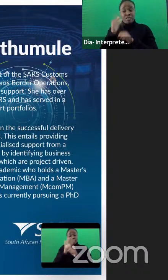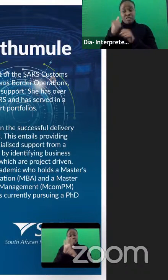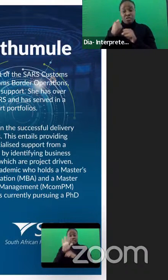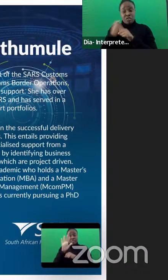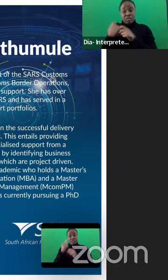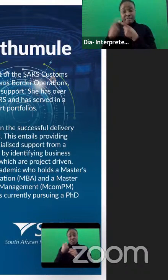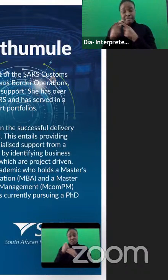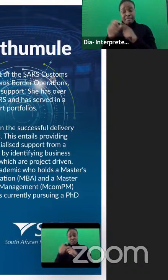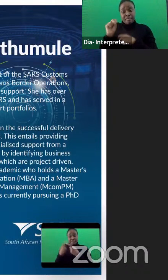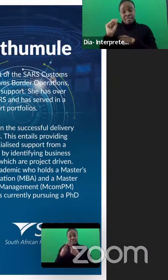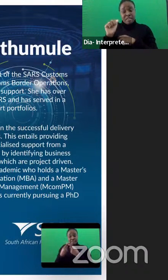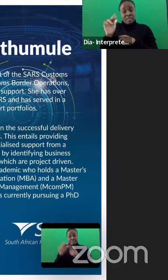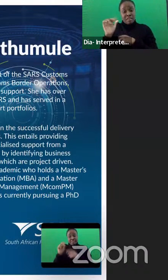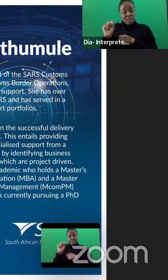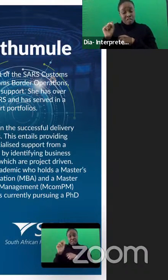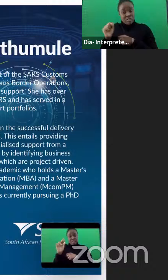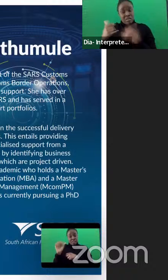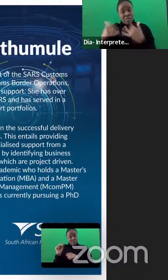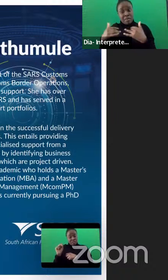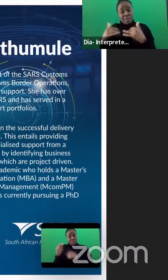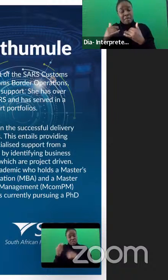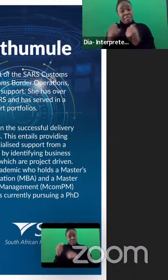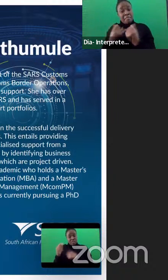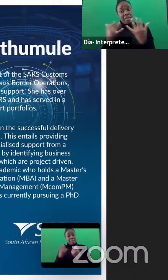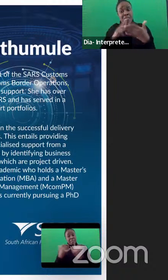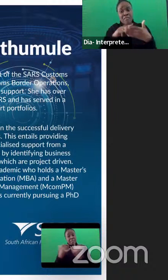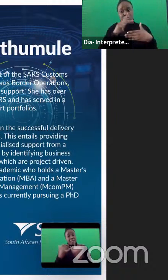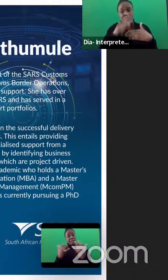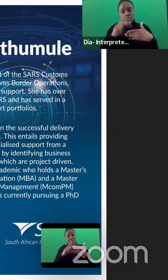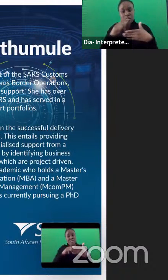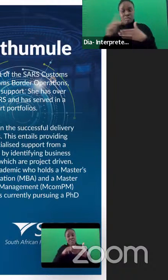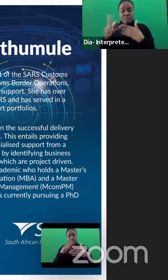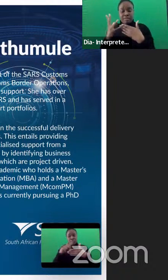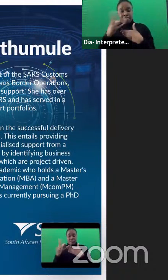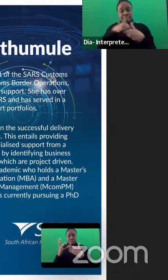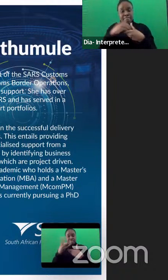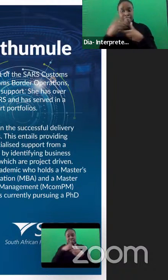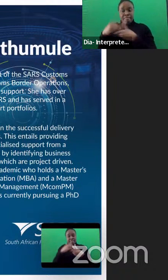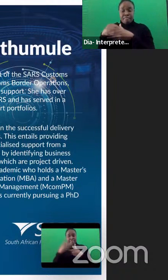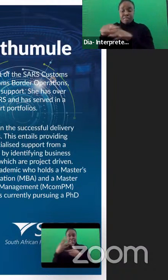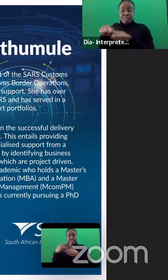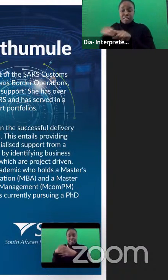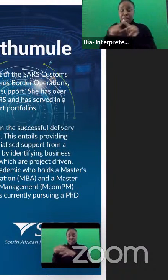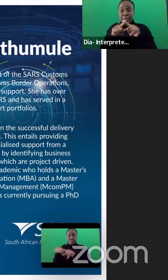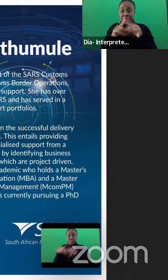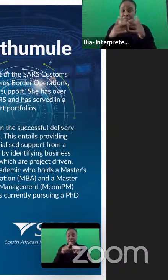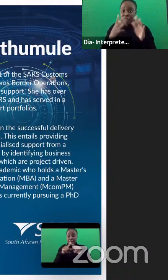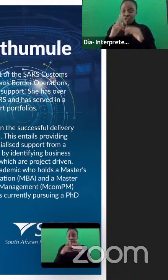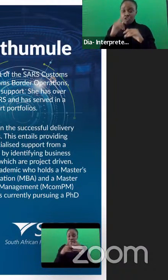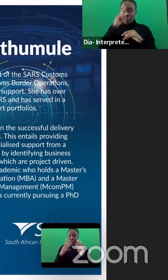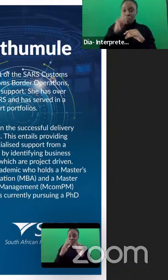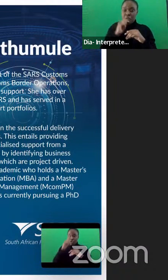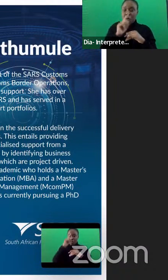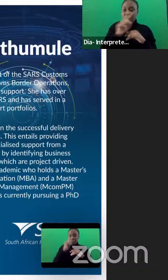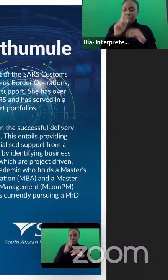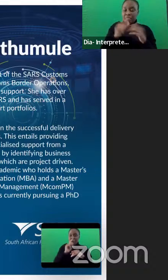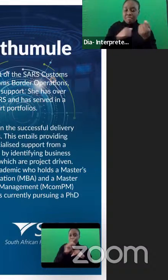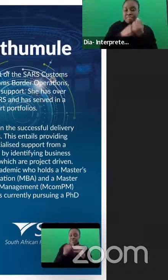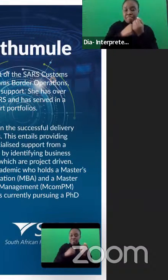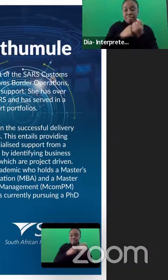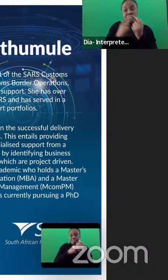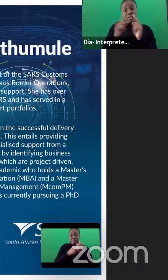and served in a variety of projects and support portfolios. Her current area of focus is